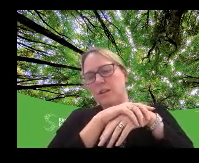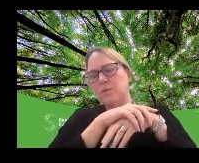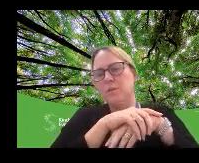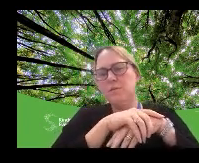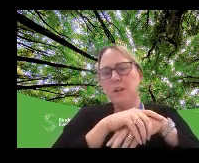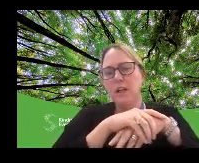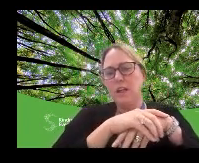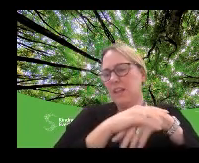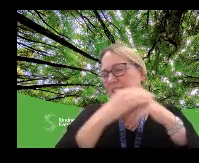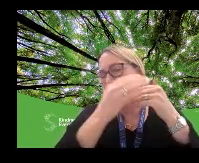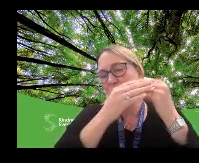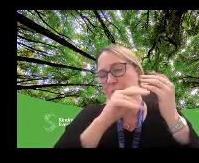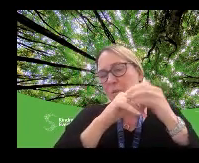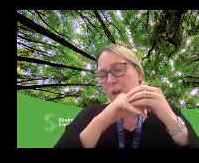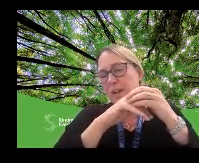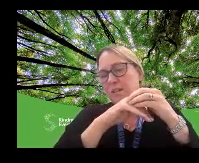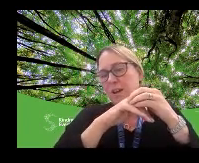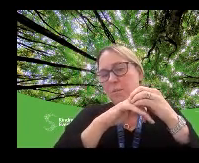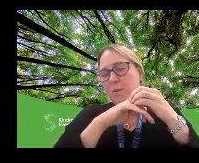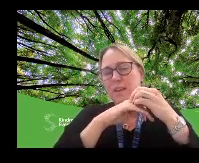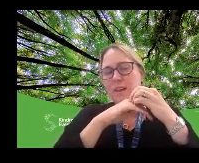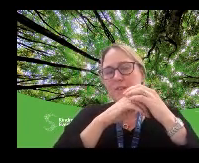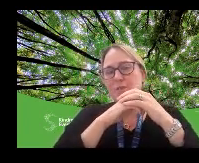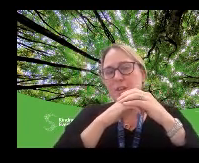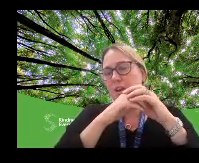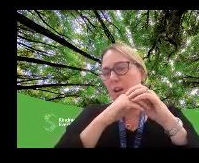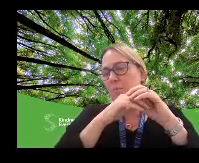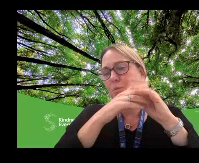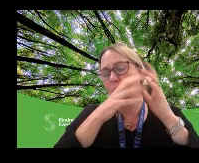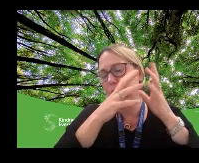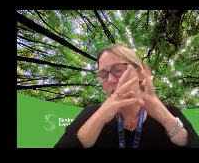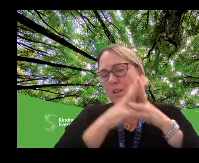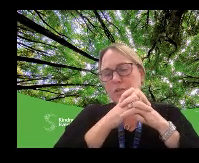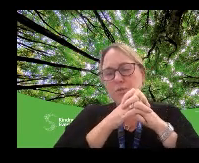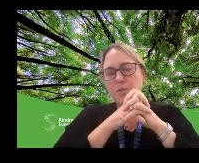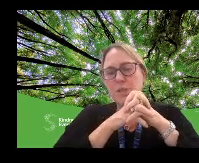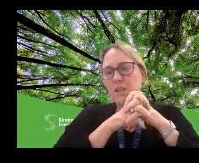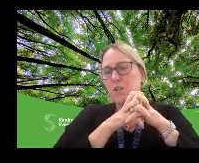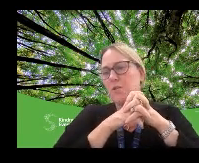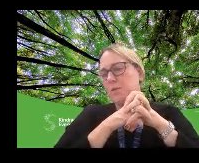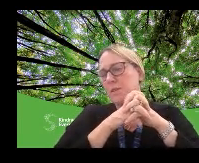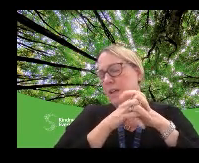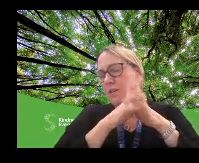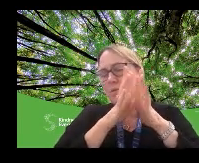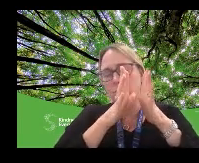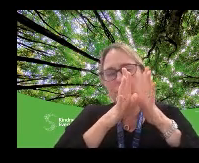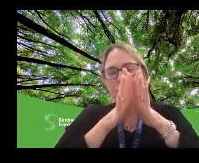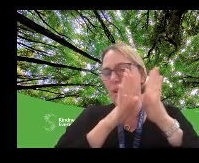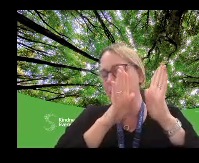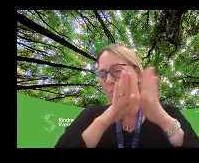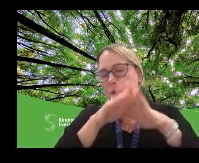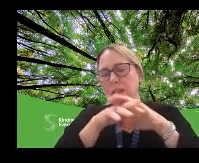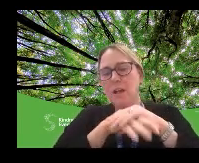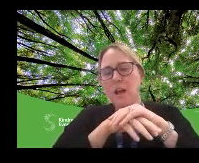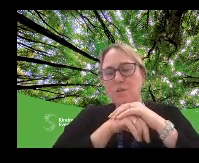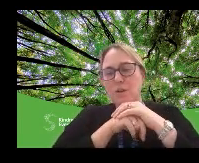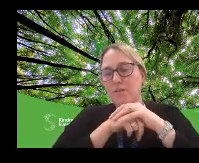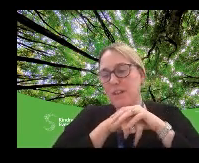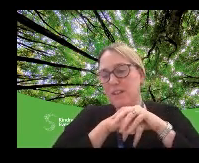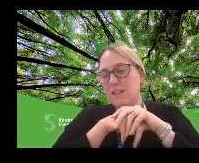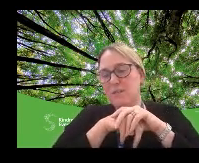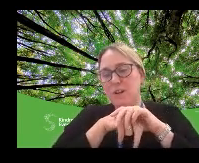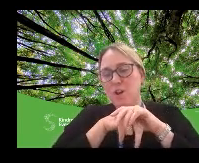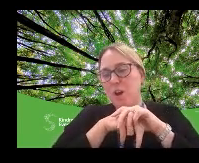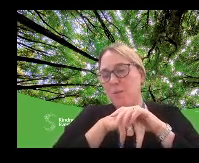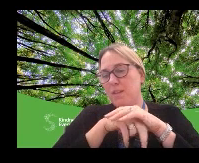and in a sort of, this is why we think it's the right time, or why sort of your teachers or your SENCOs or your parents or anybody in